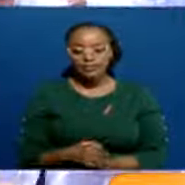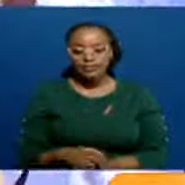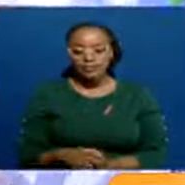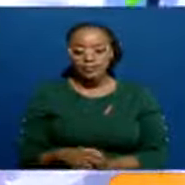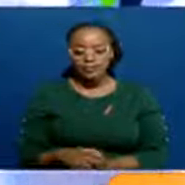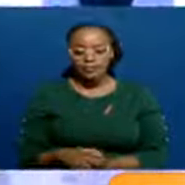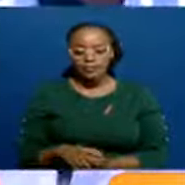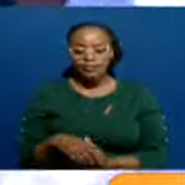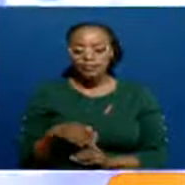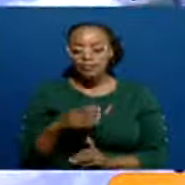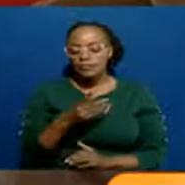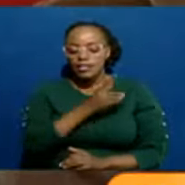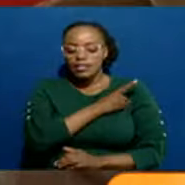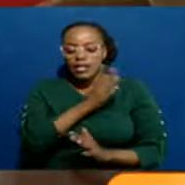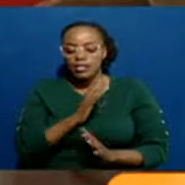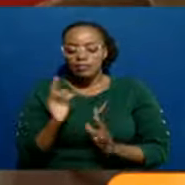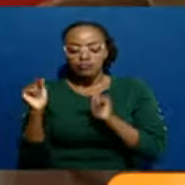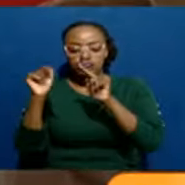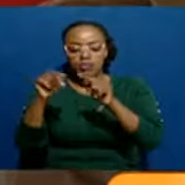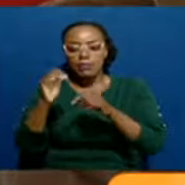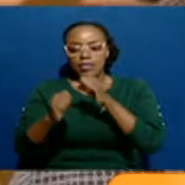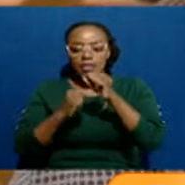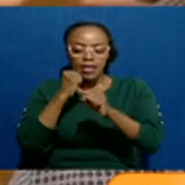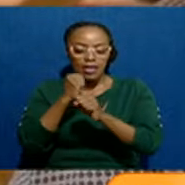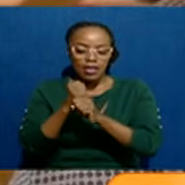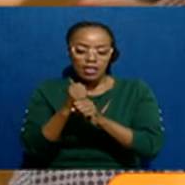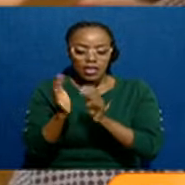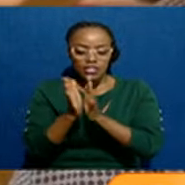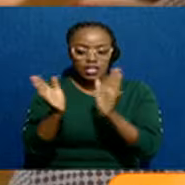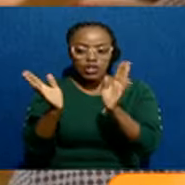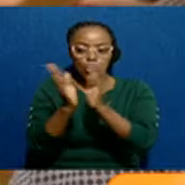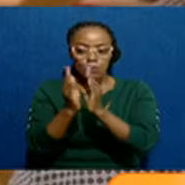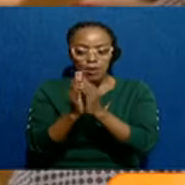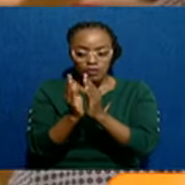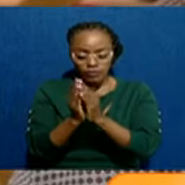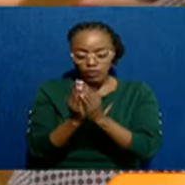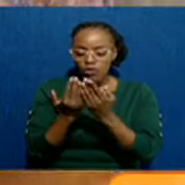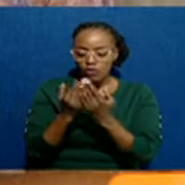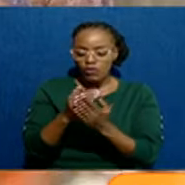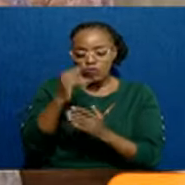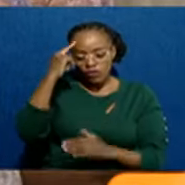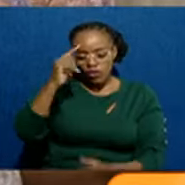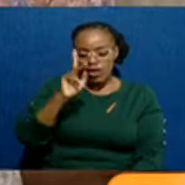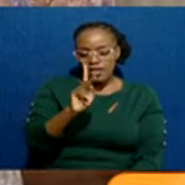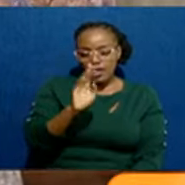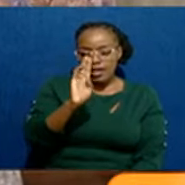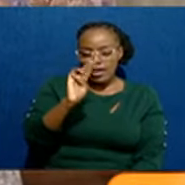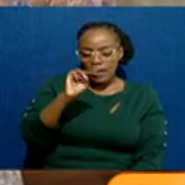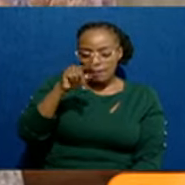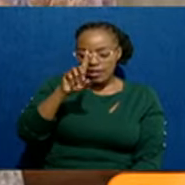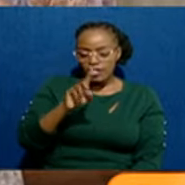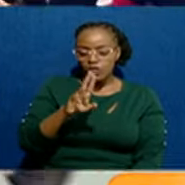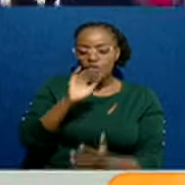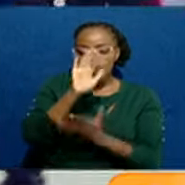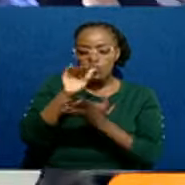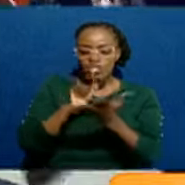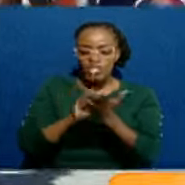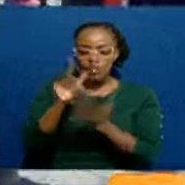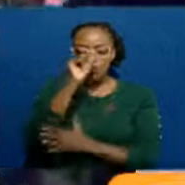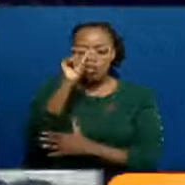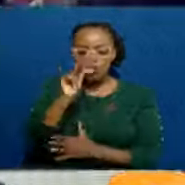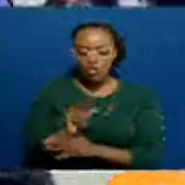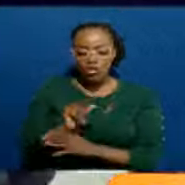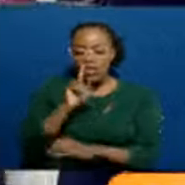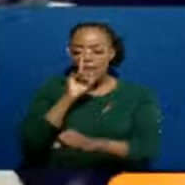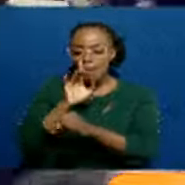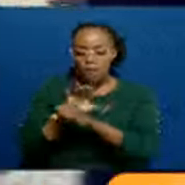The medics, while attending the annual general meeting for the KMPDU Central Branch in Kirinyaga County, vowed